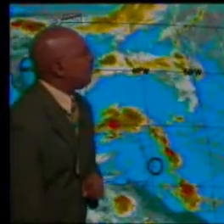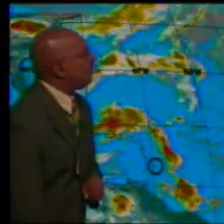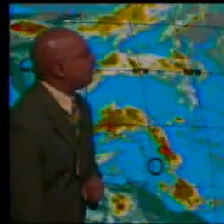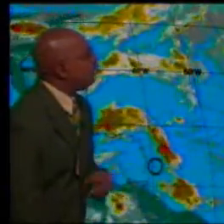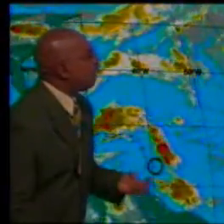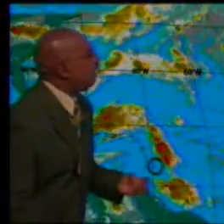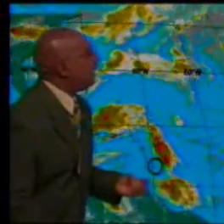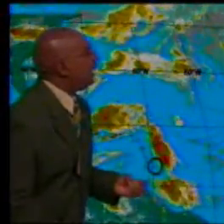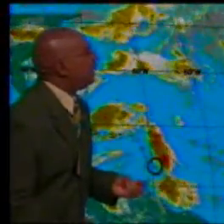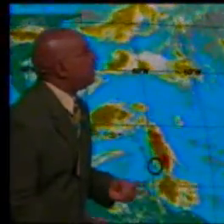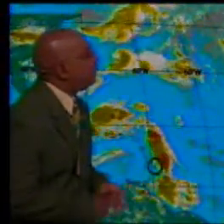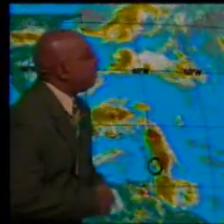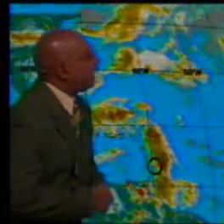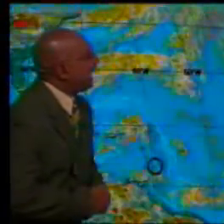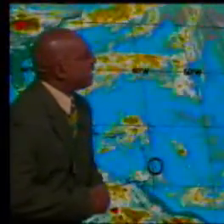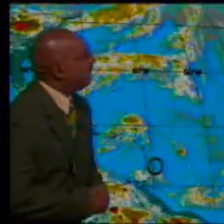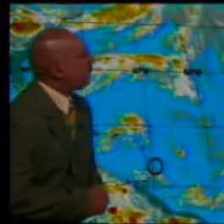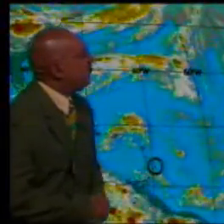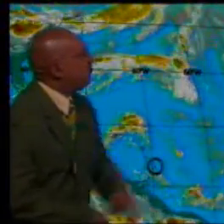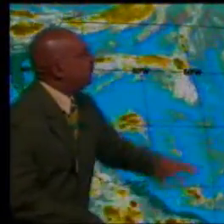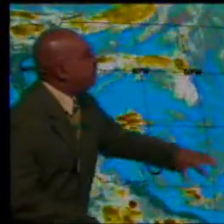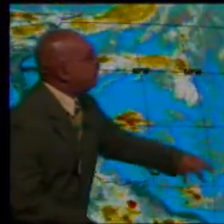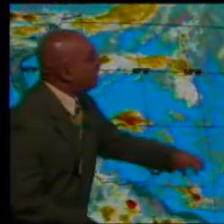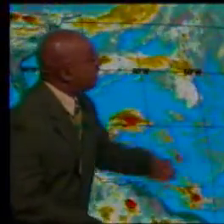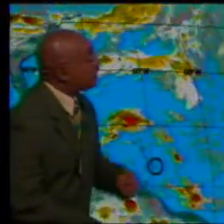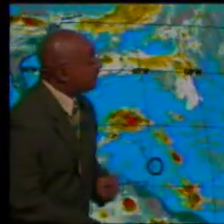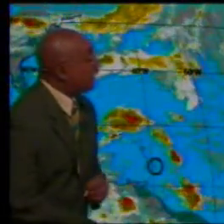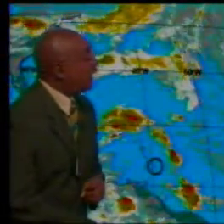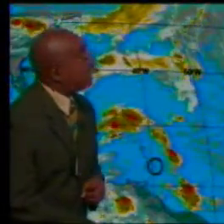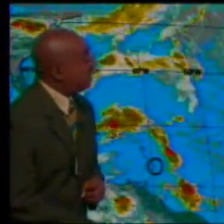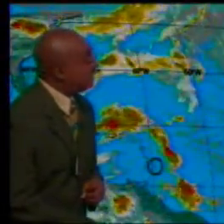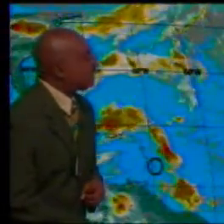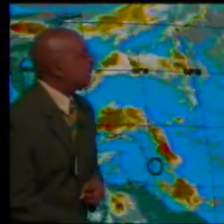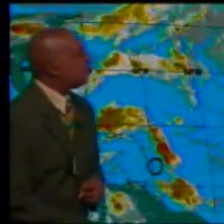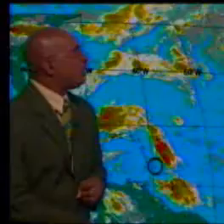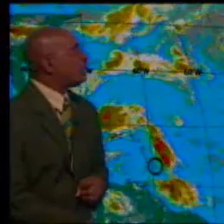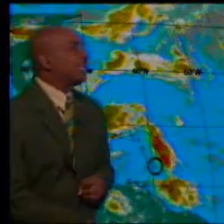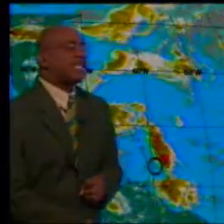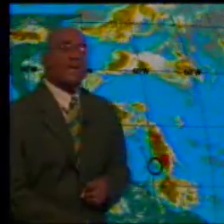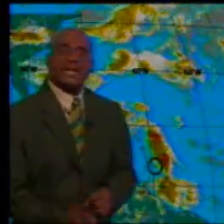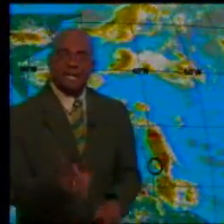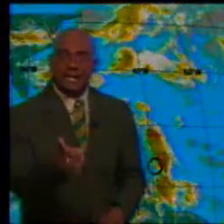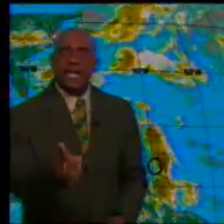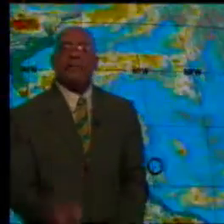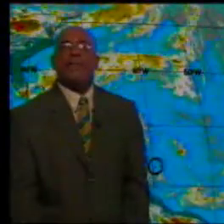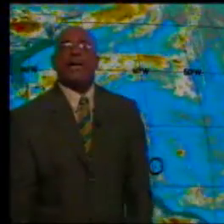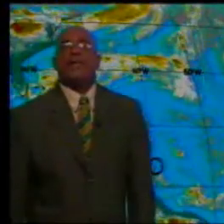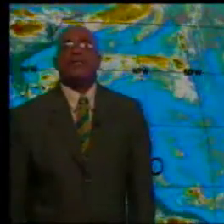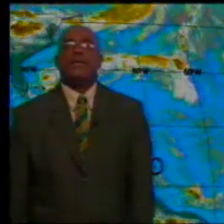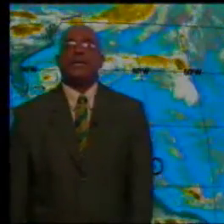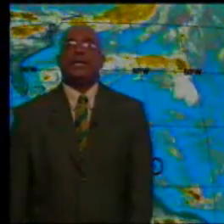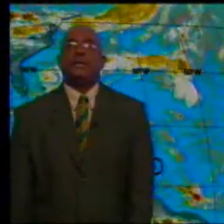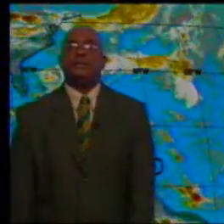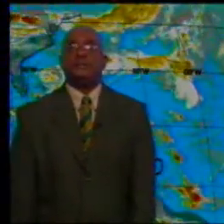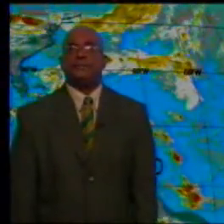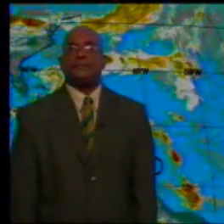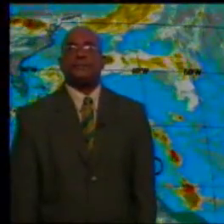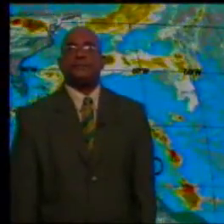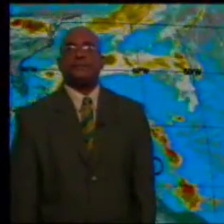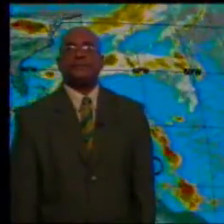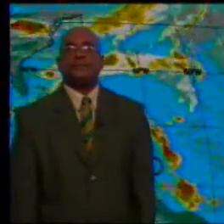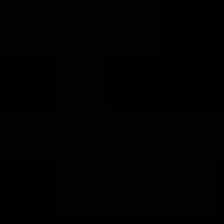be returning to normal activity. The moisture level is still high, some scattered showers expected. I'll be back after the break.